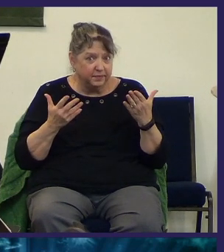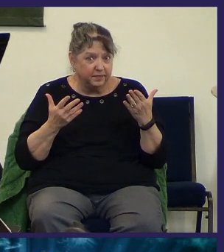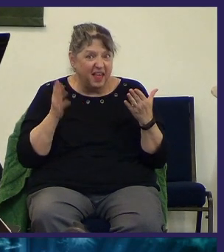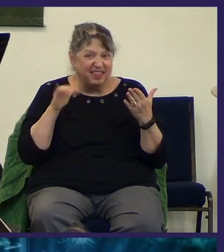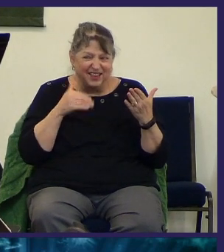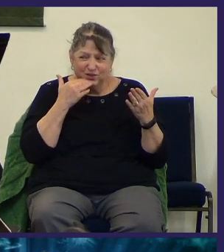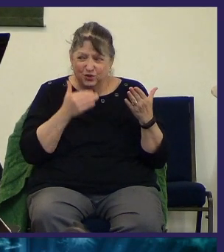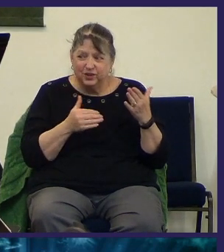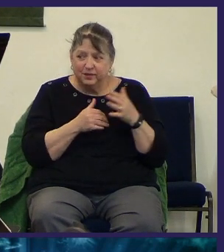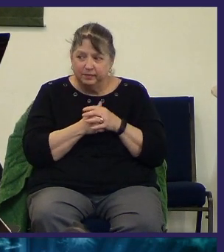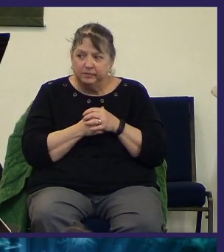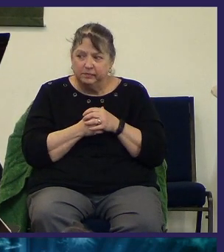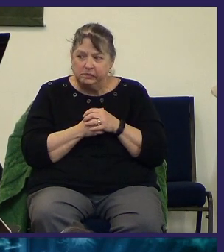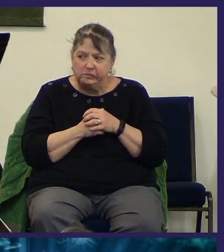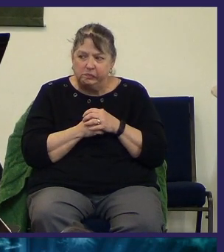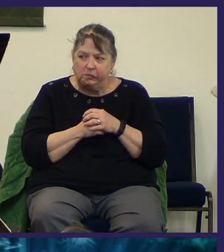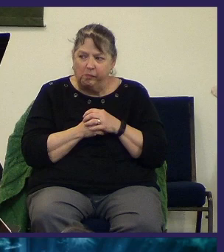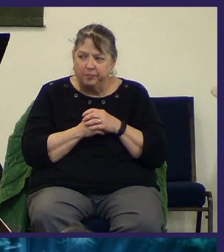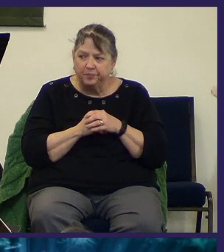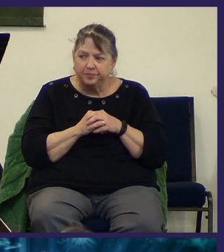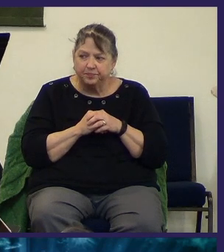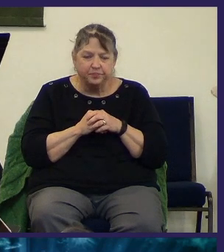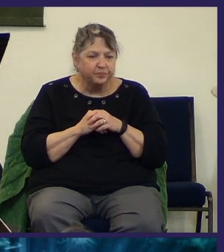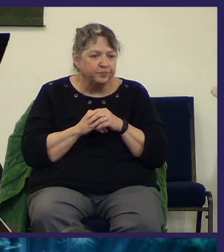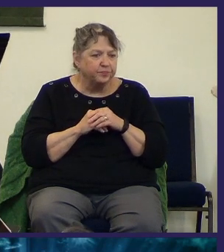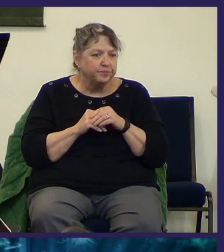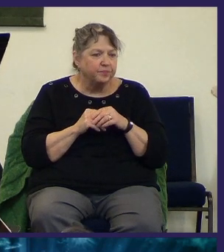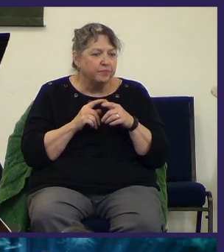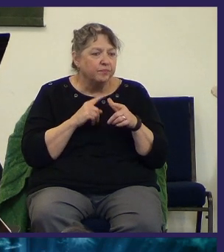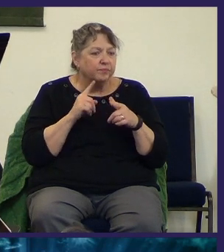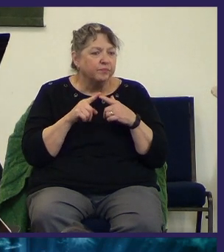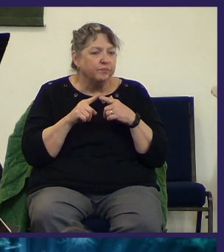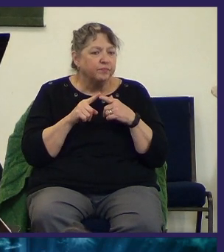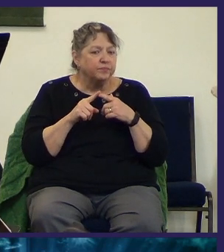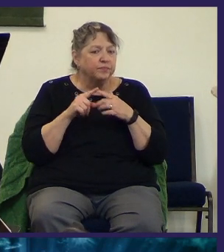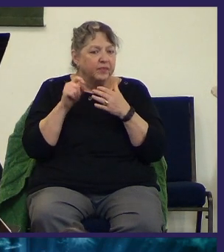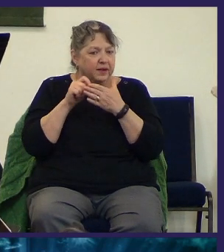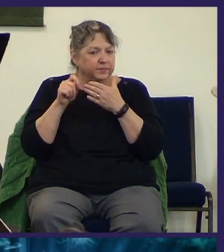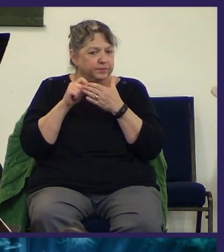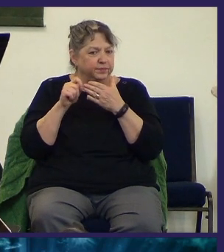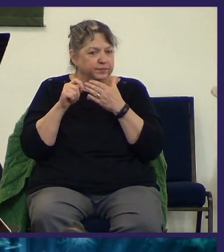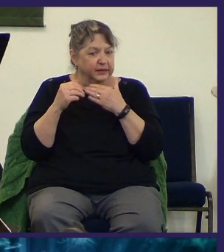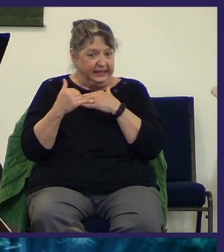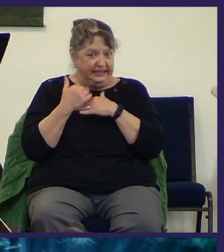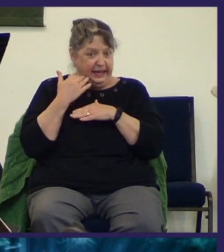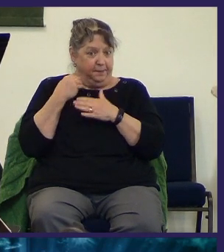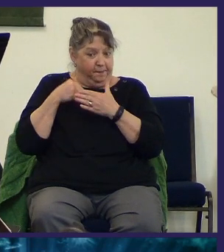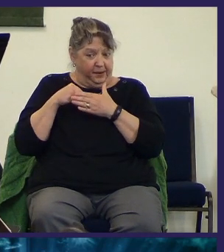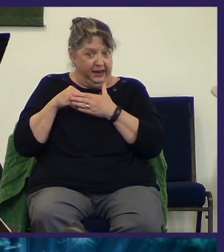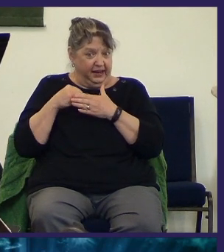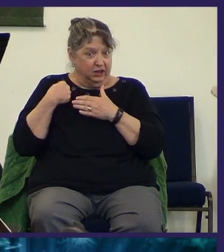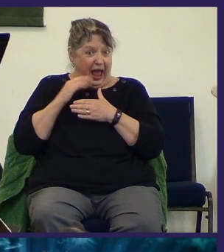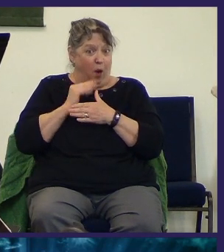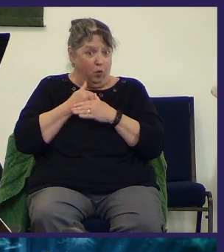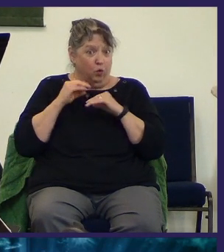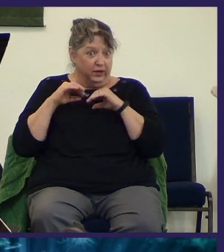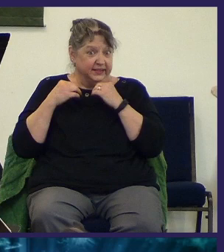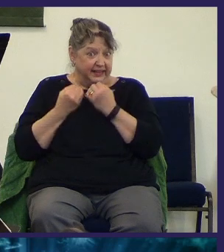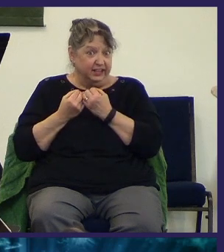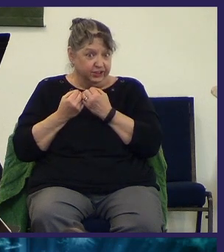and then you would just fill out the the other envelope and send it into the gideons